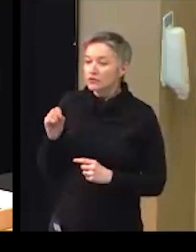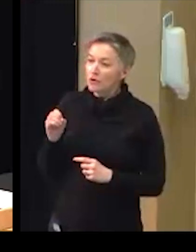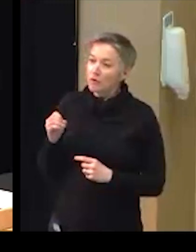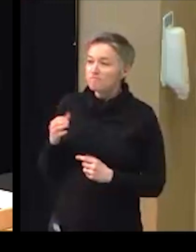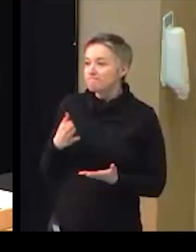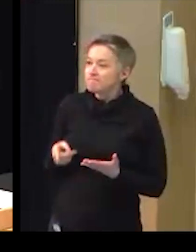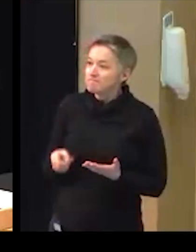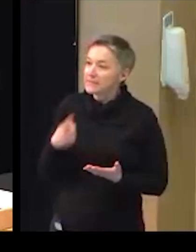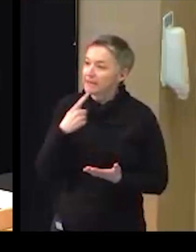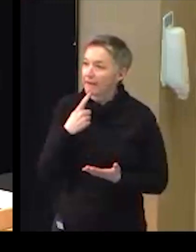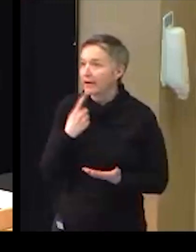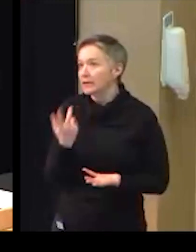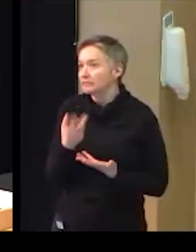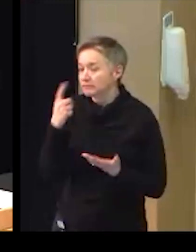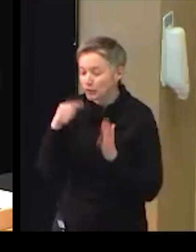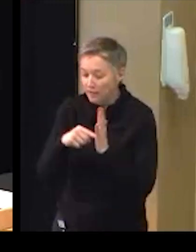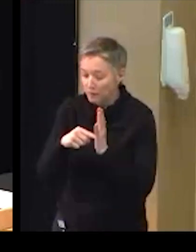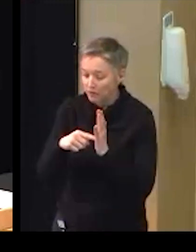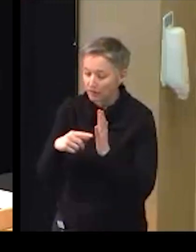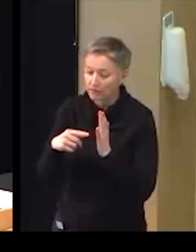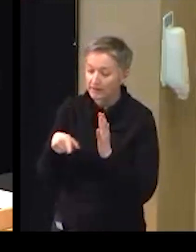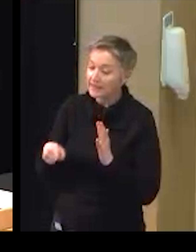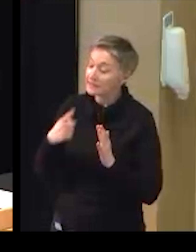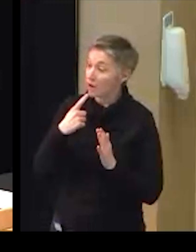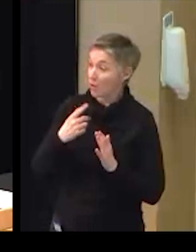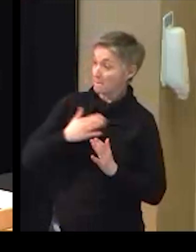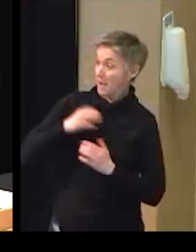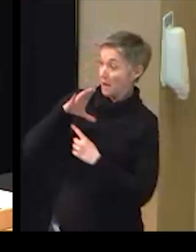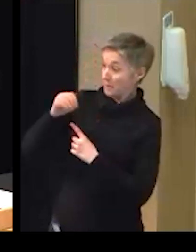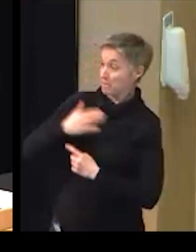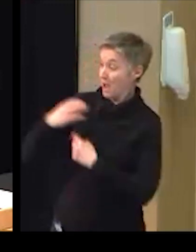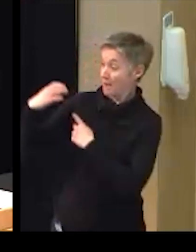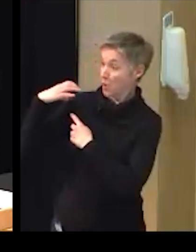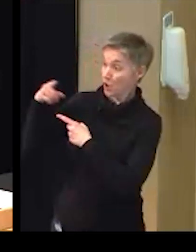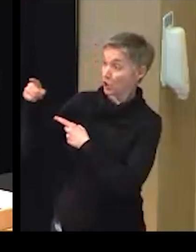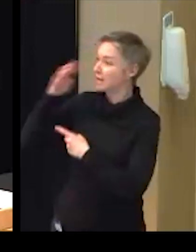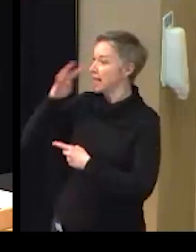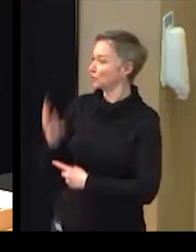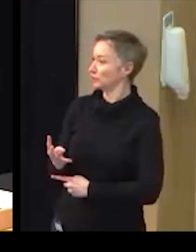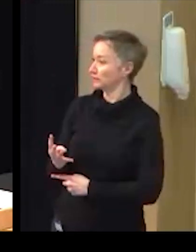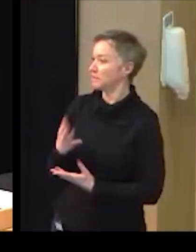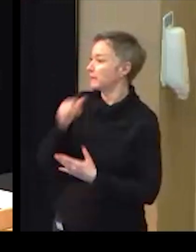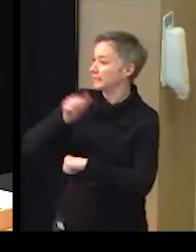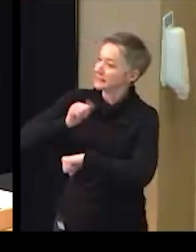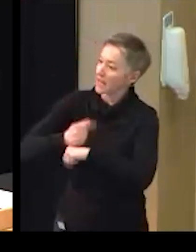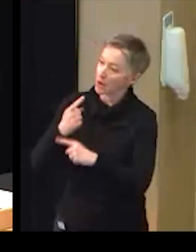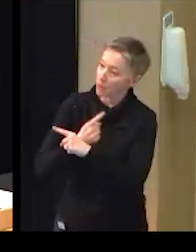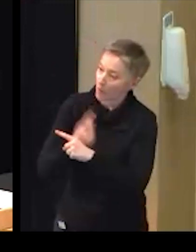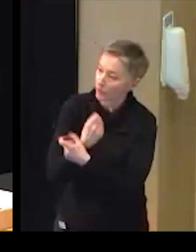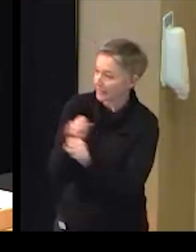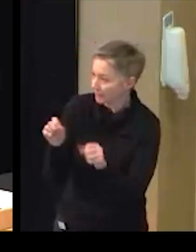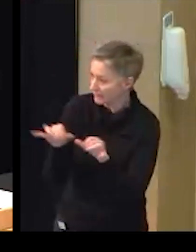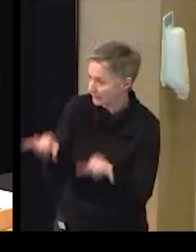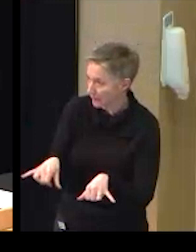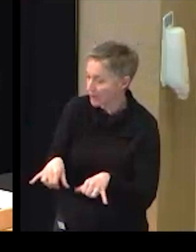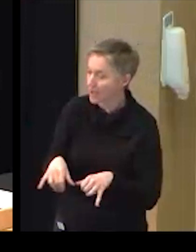allege that, for example, an employer was negligent, did not put in place proper systems, and